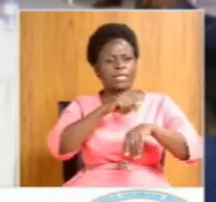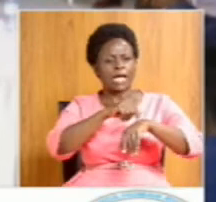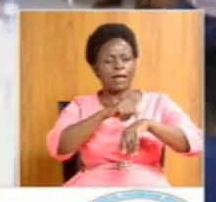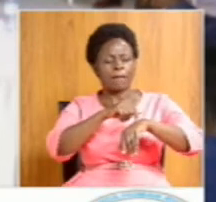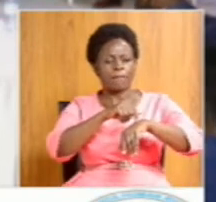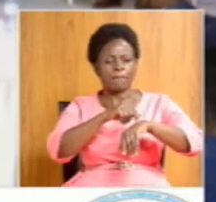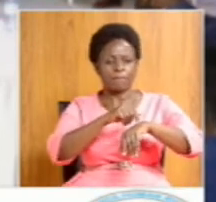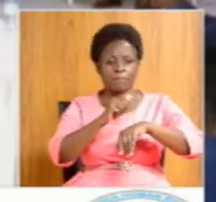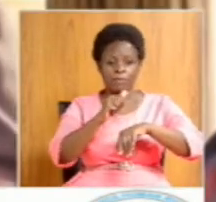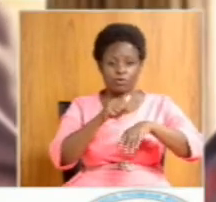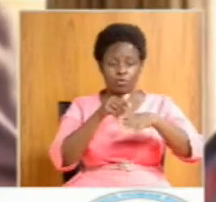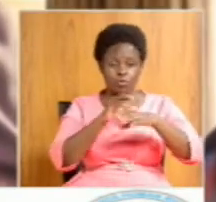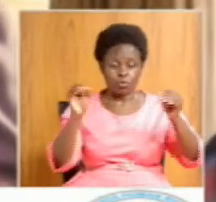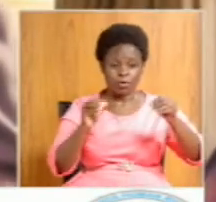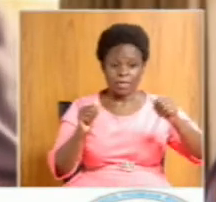yesterday